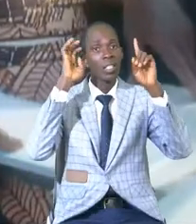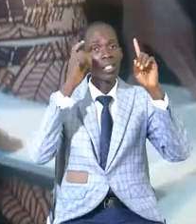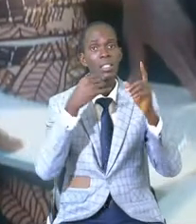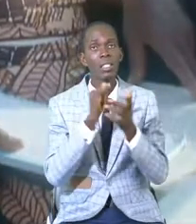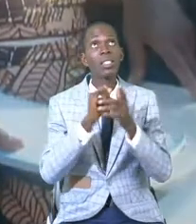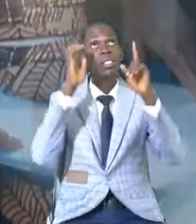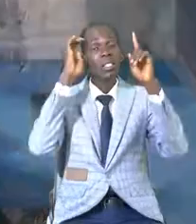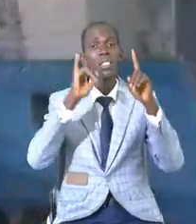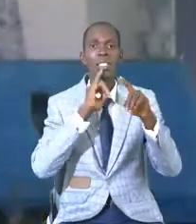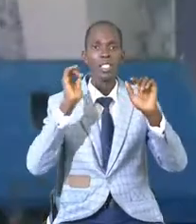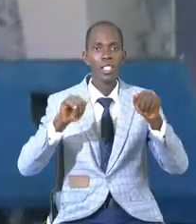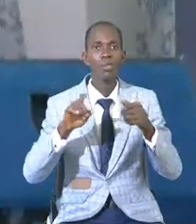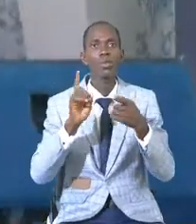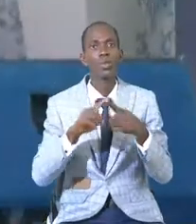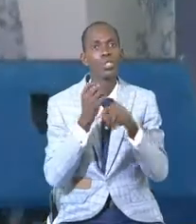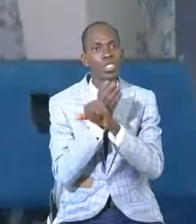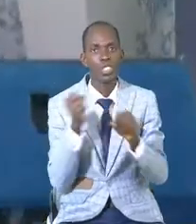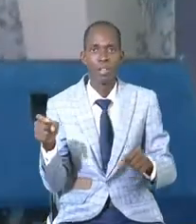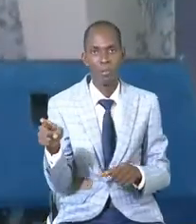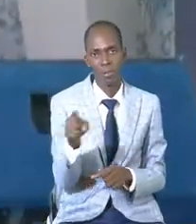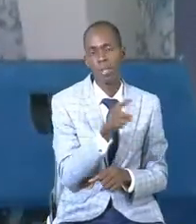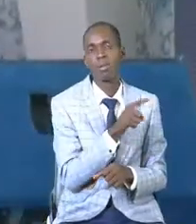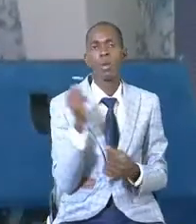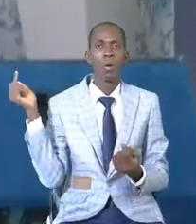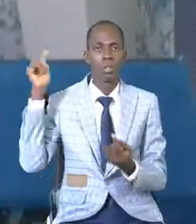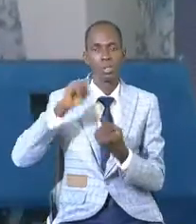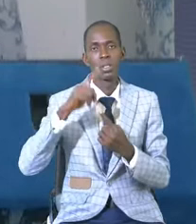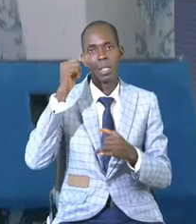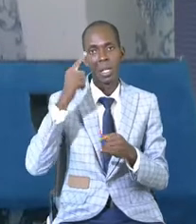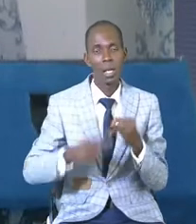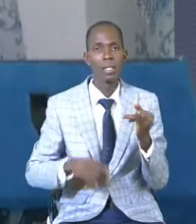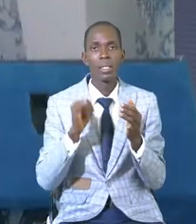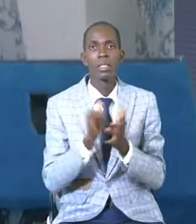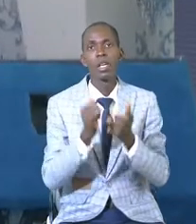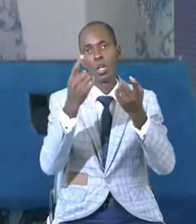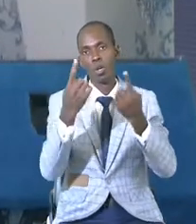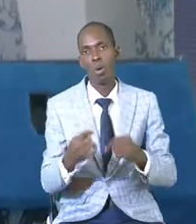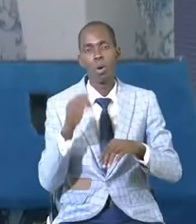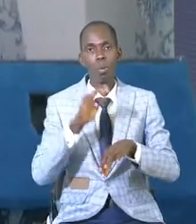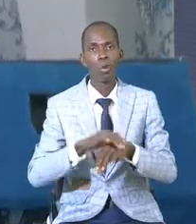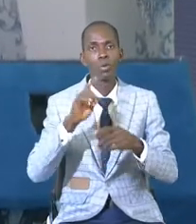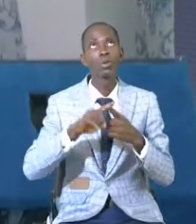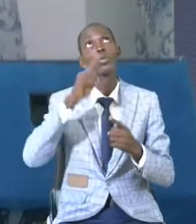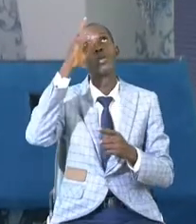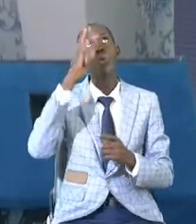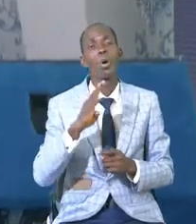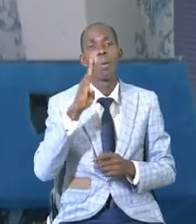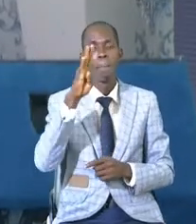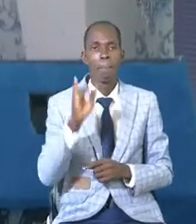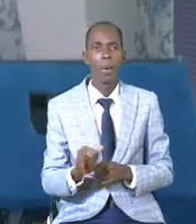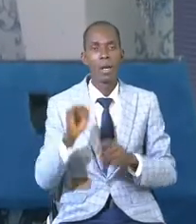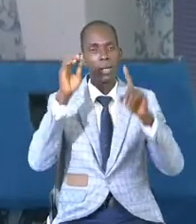to save them to the uttermost that come unto God by him. That's the